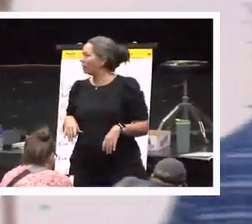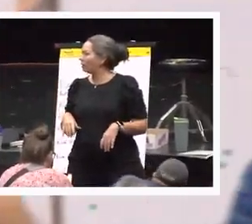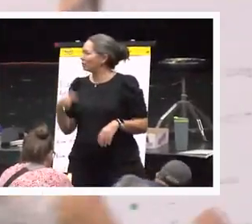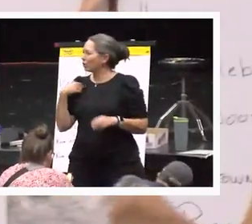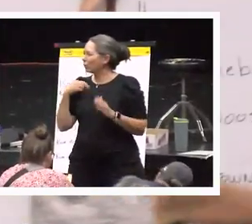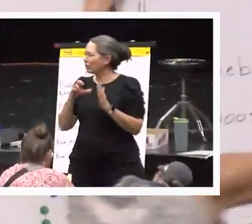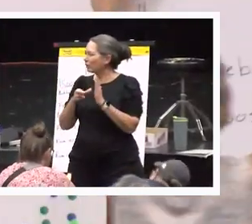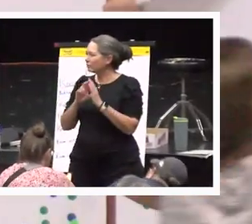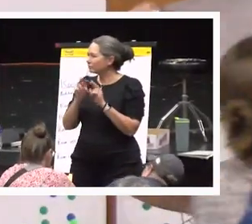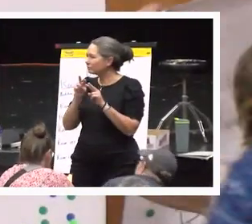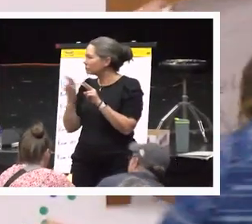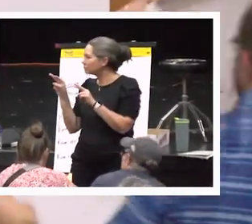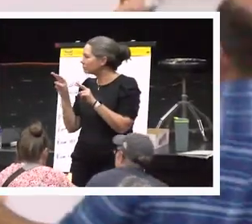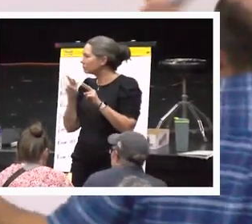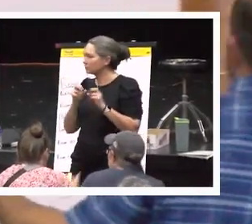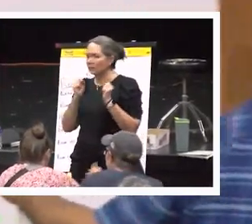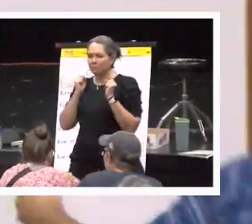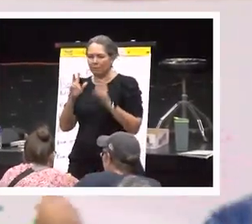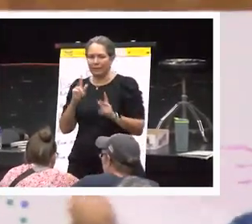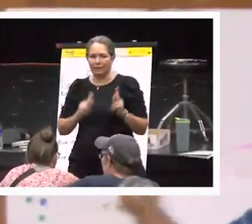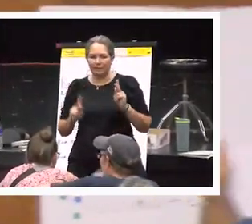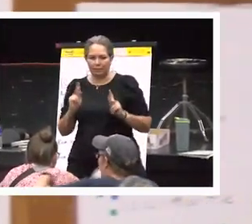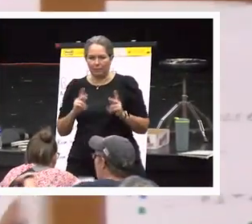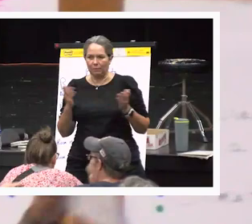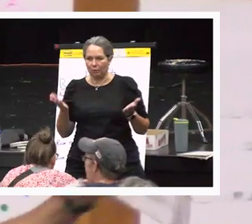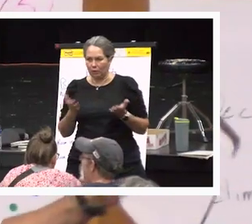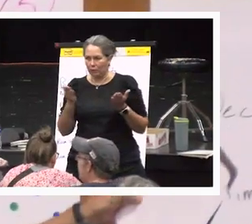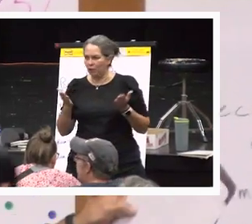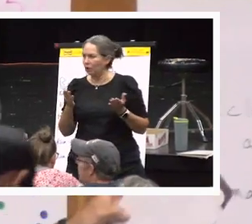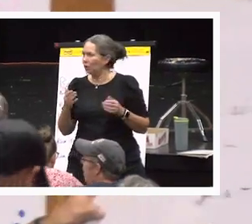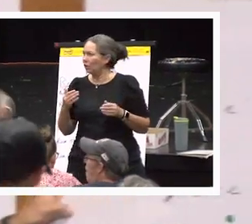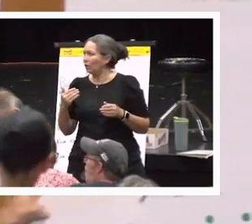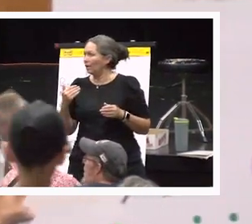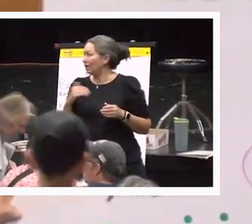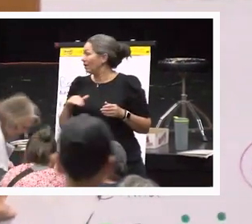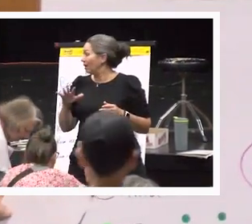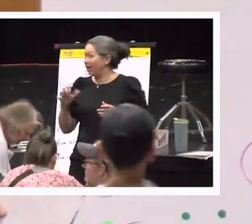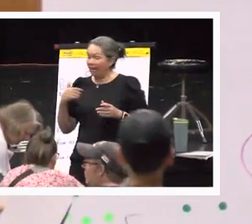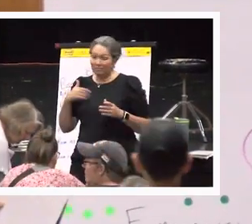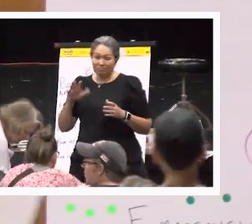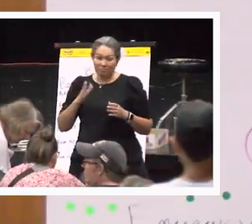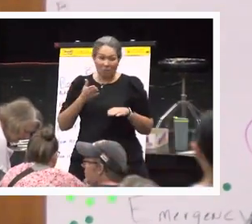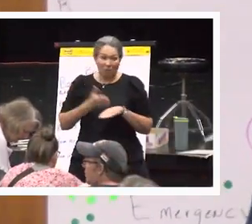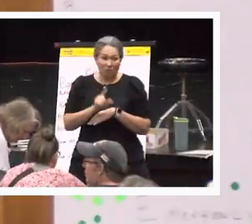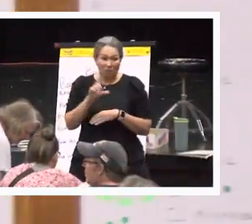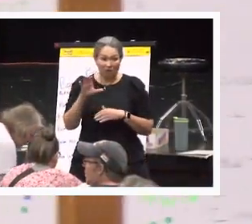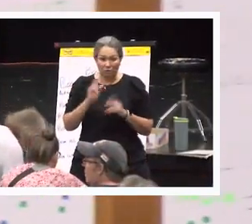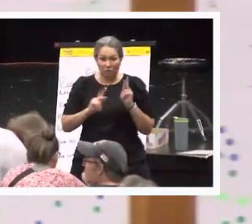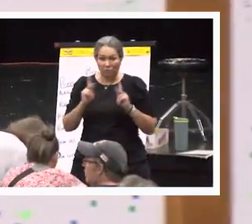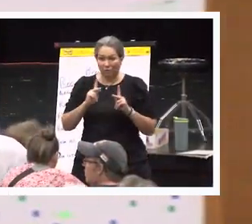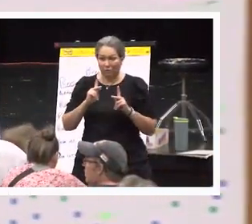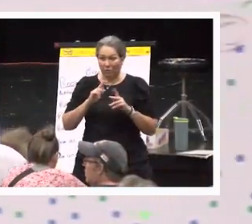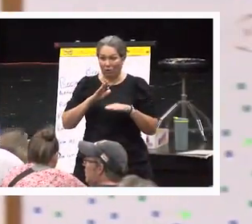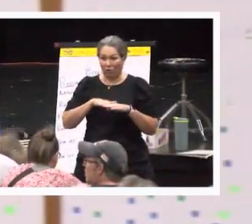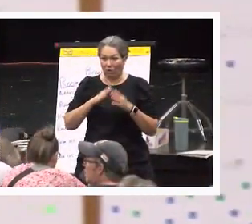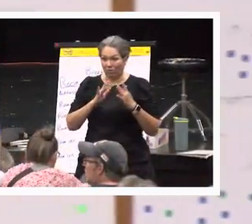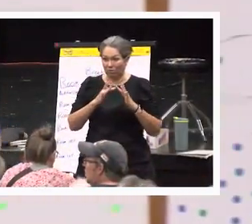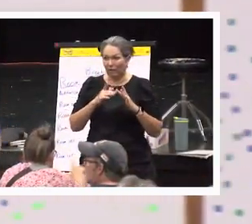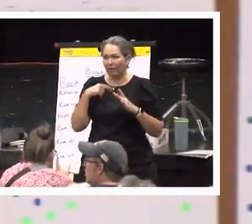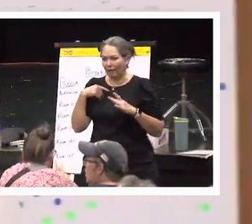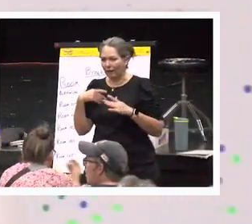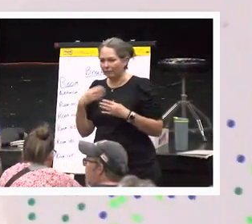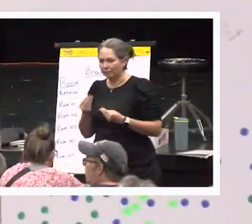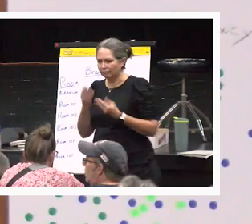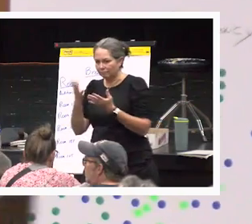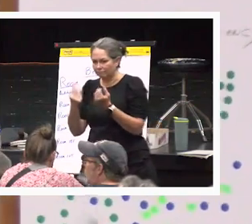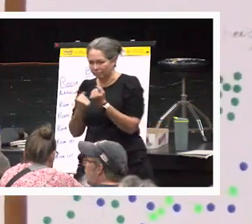prioritized. You know, there's a lot of people here. There's at least 100 people online as well. They're contributing their ideas.